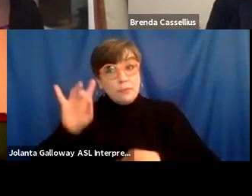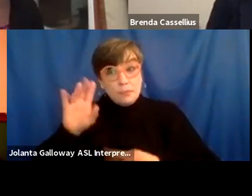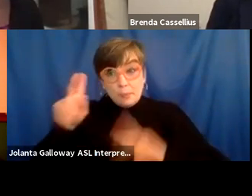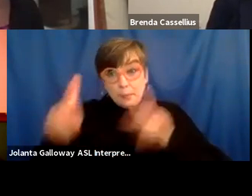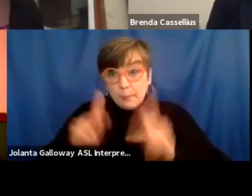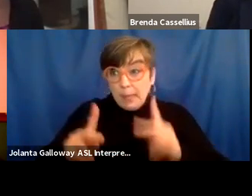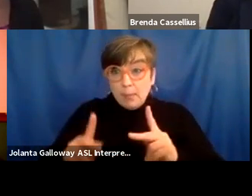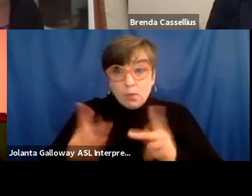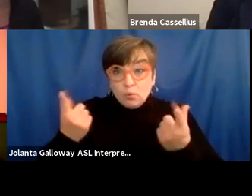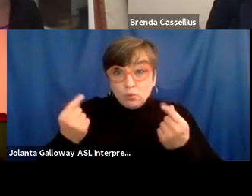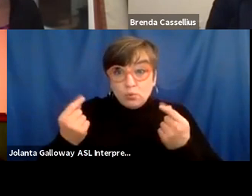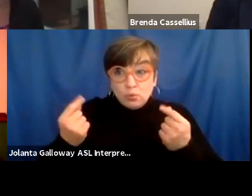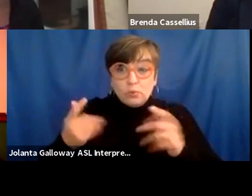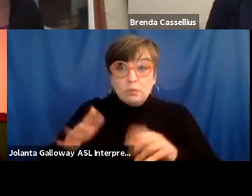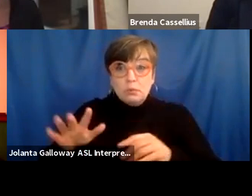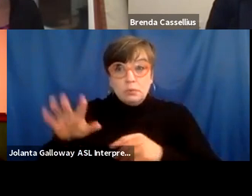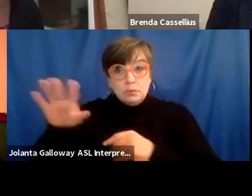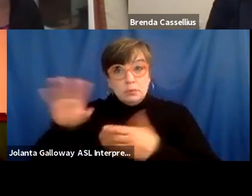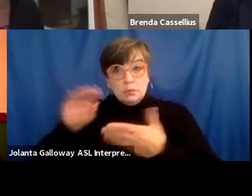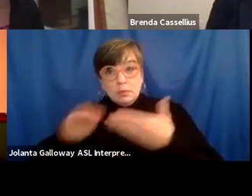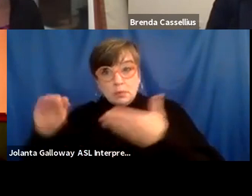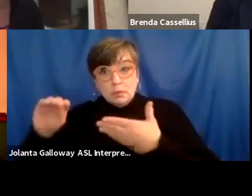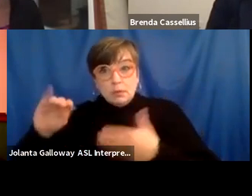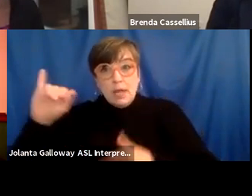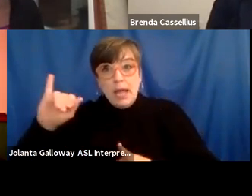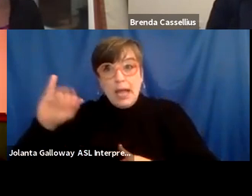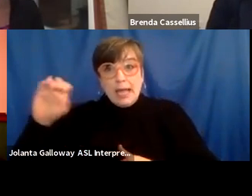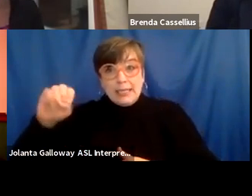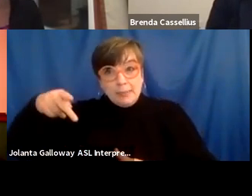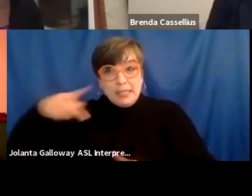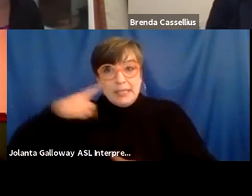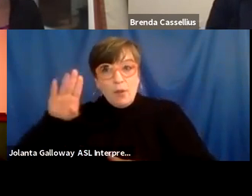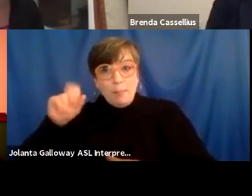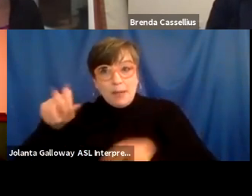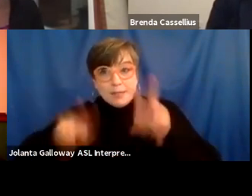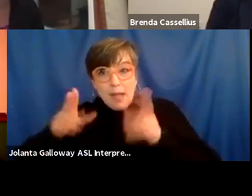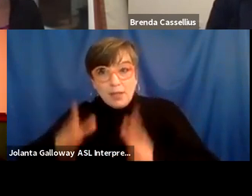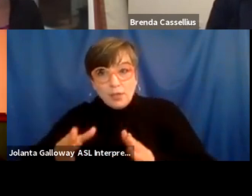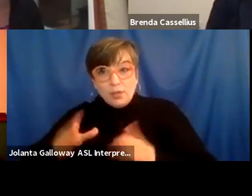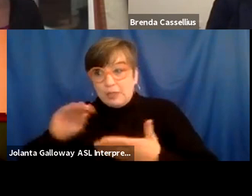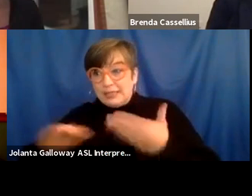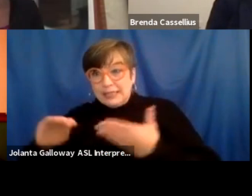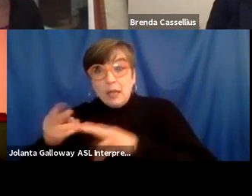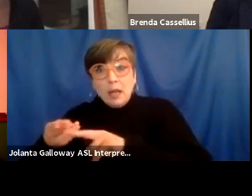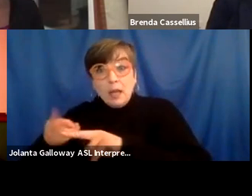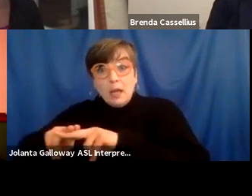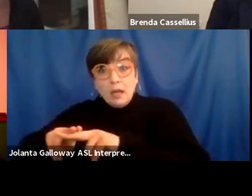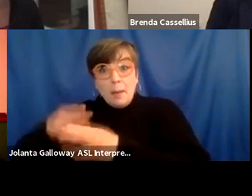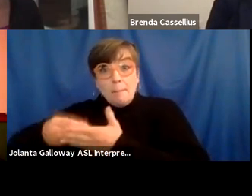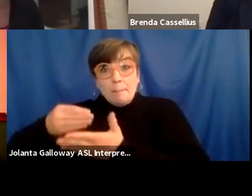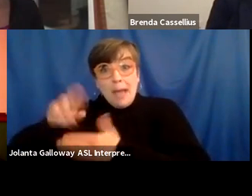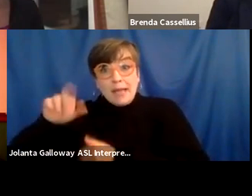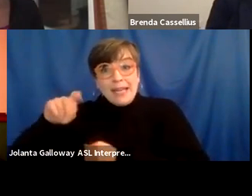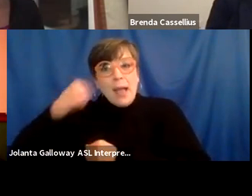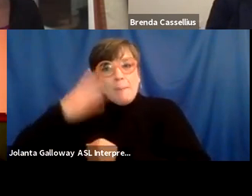are writing bus monitors into IEPs at a rate higher just so they can guarantee a bus monitor on the bus. And that if